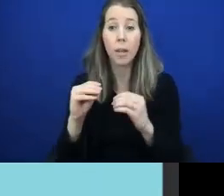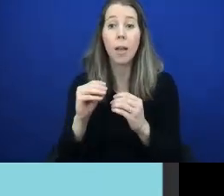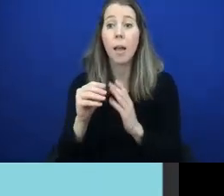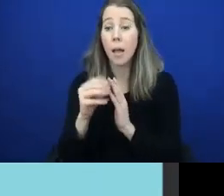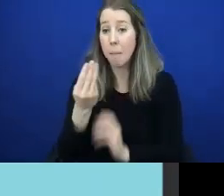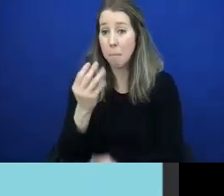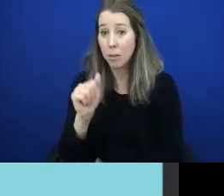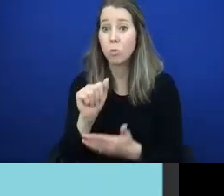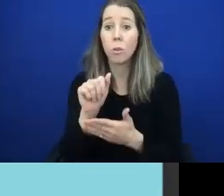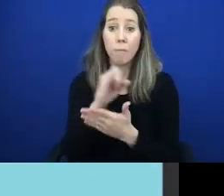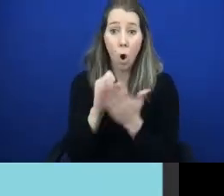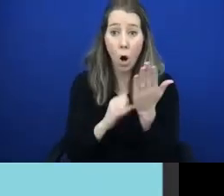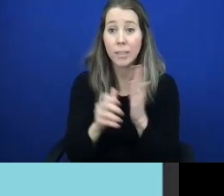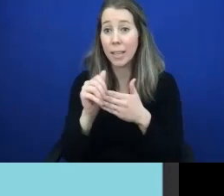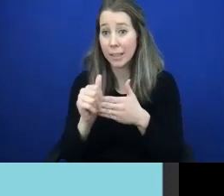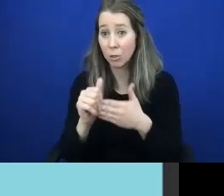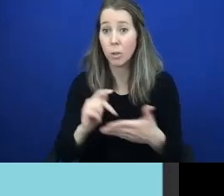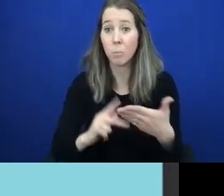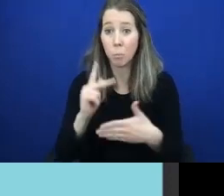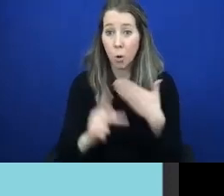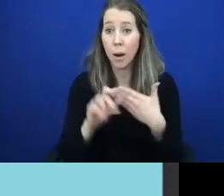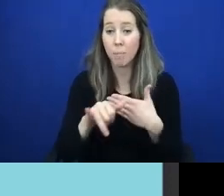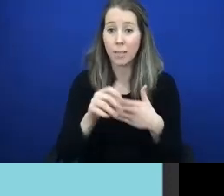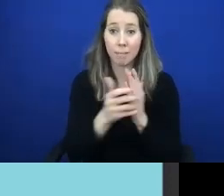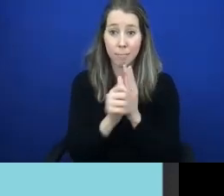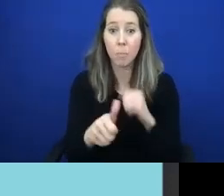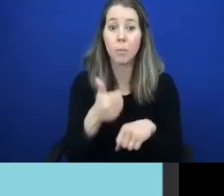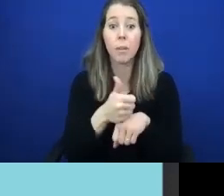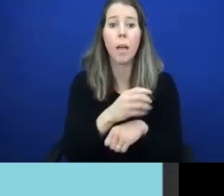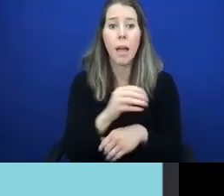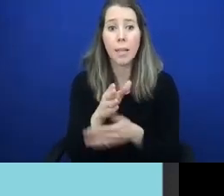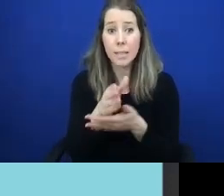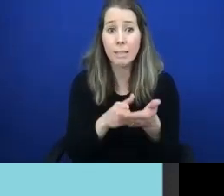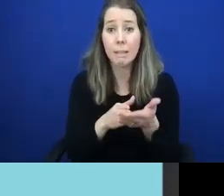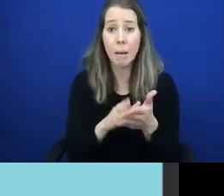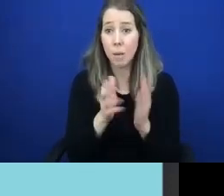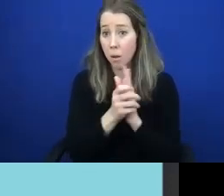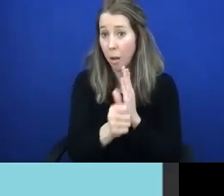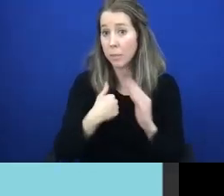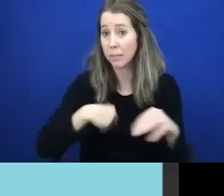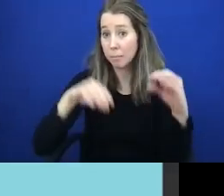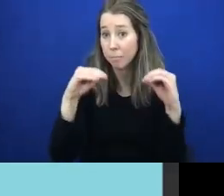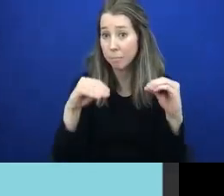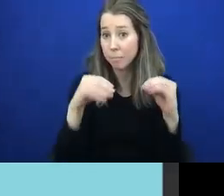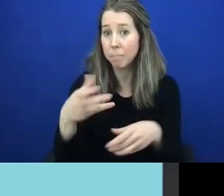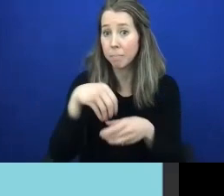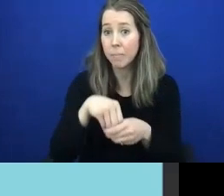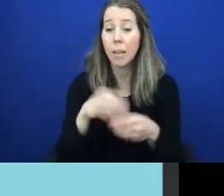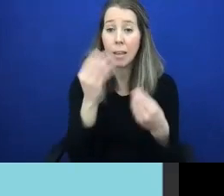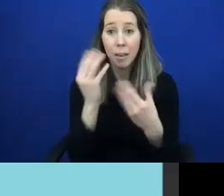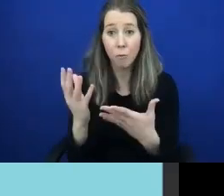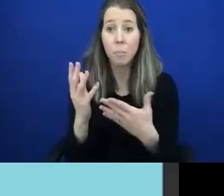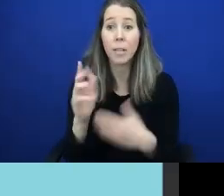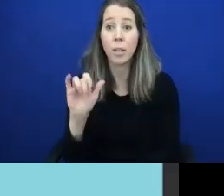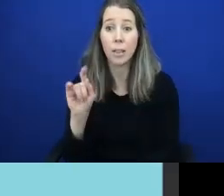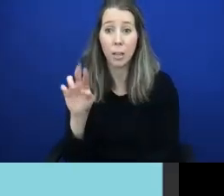Organizational Leadership program that's competency-based. And some of the competencies I teach include information literacy,